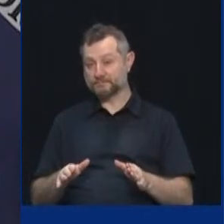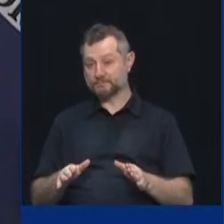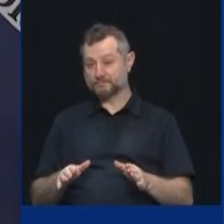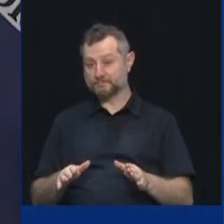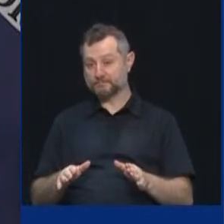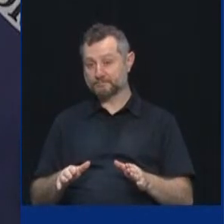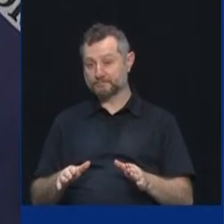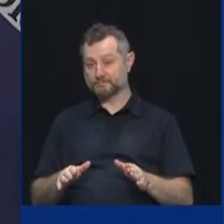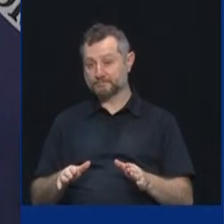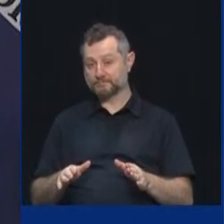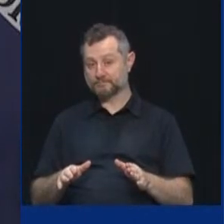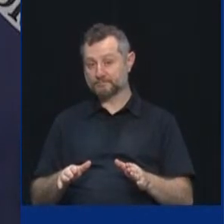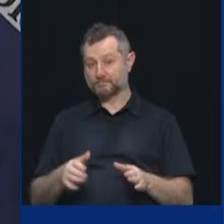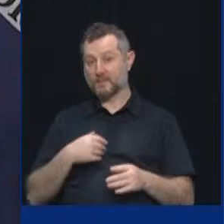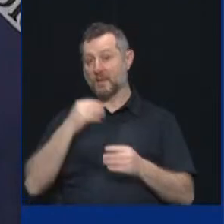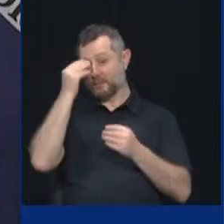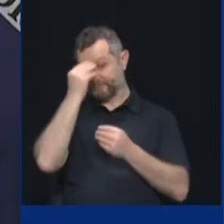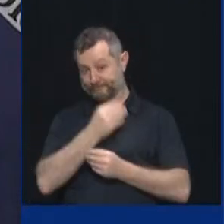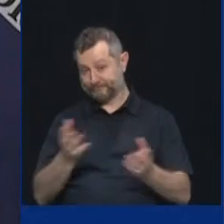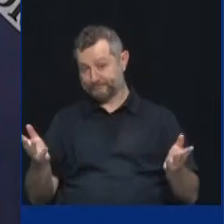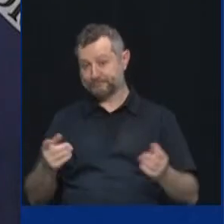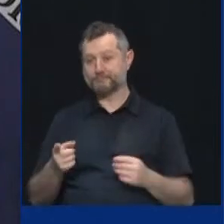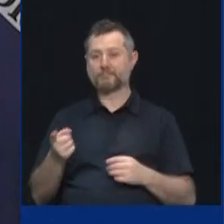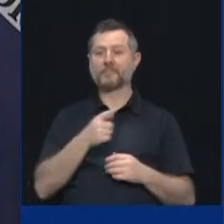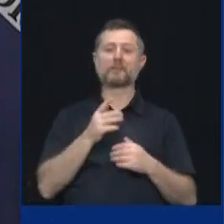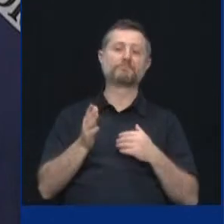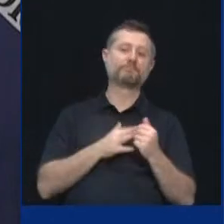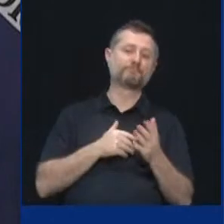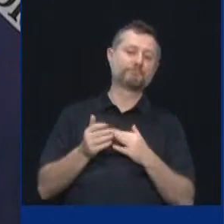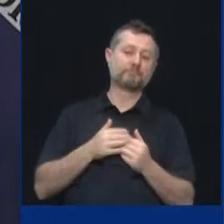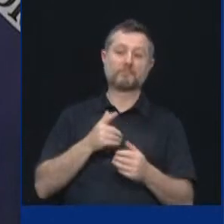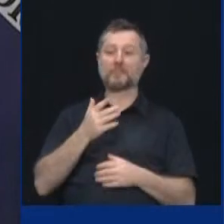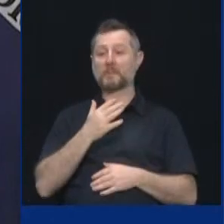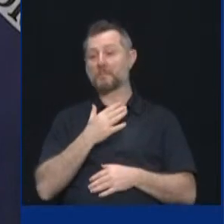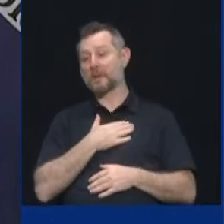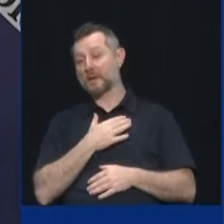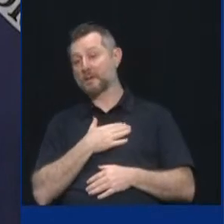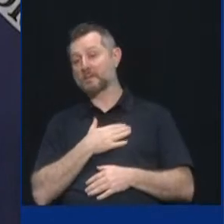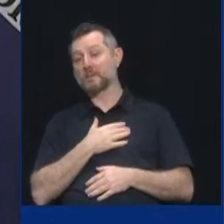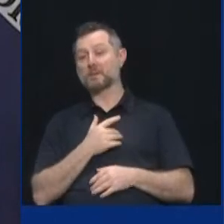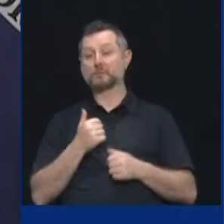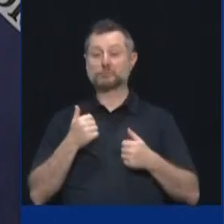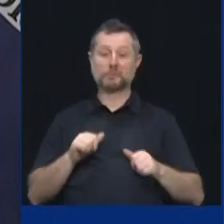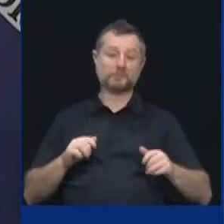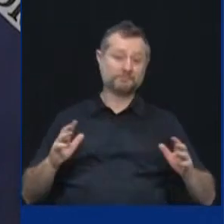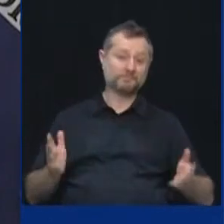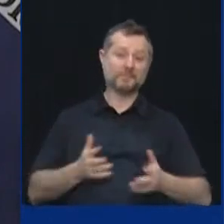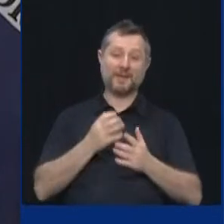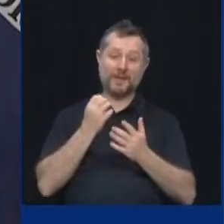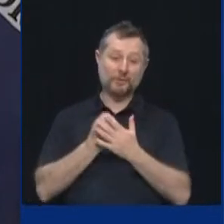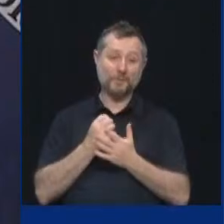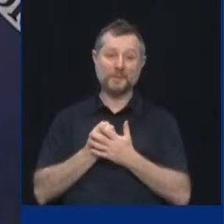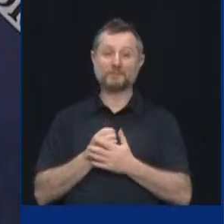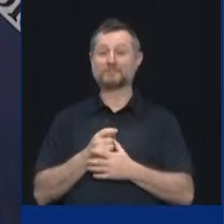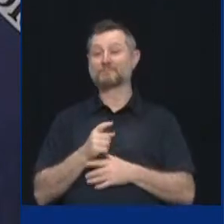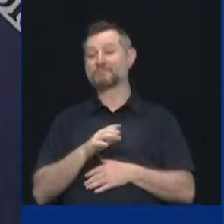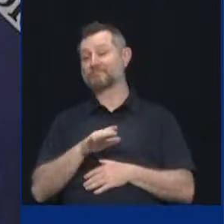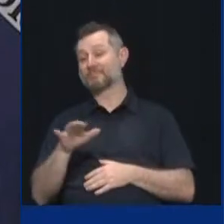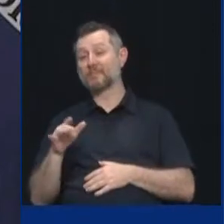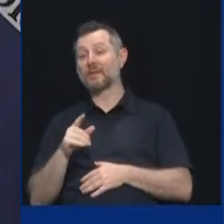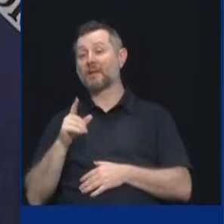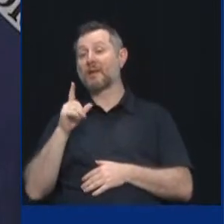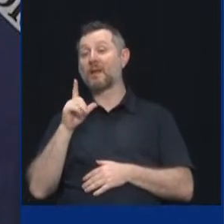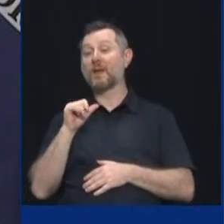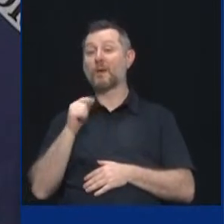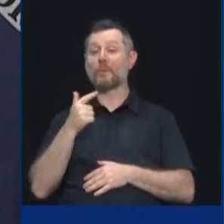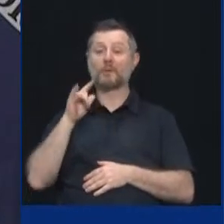Marcia, it does not matter what I do to spur the economy. New LaGuardia Airport,